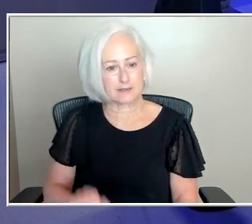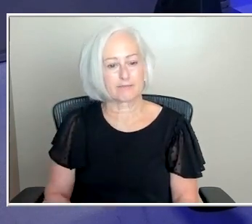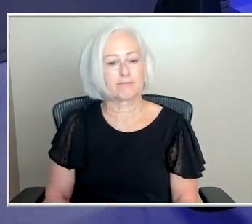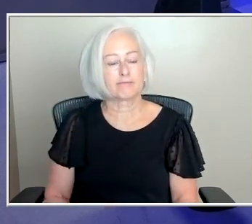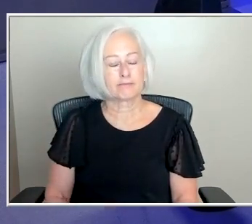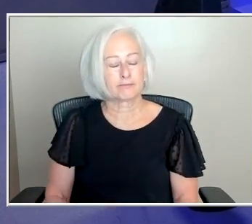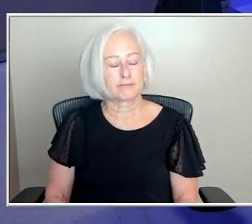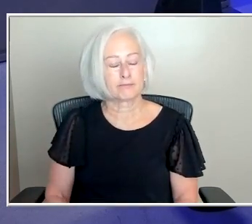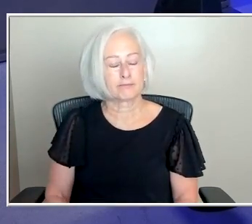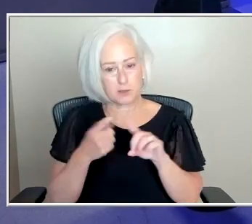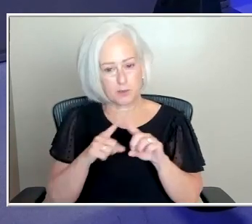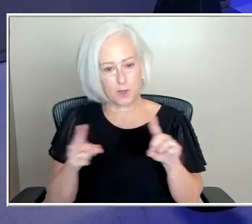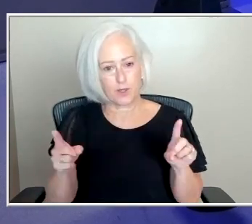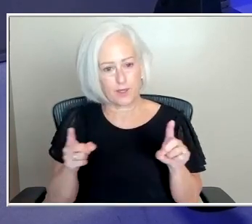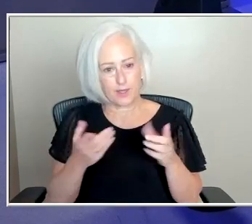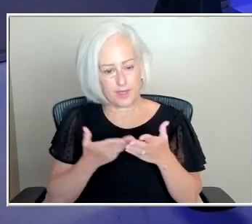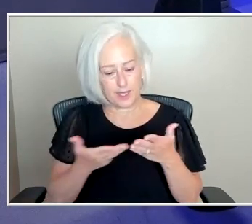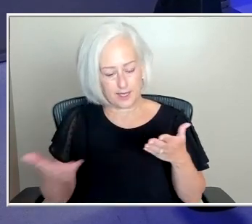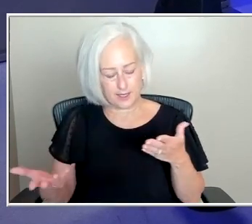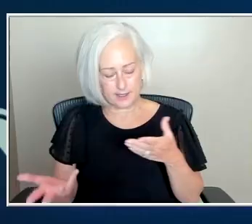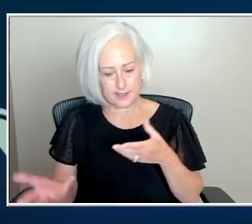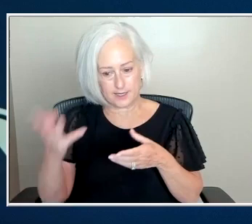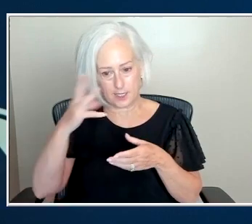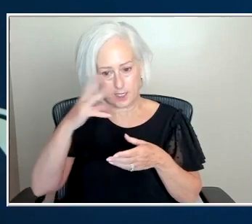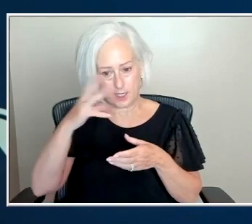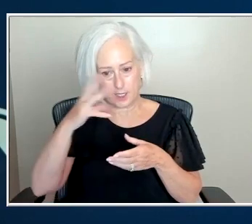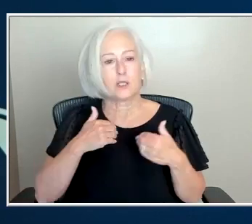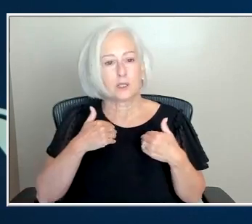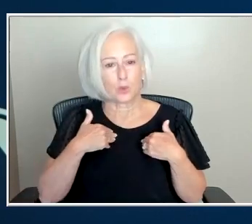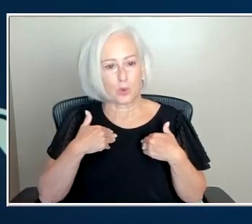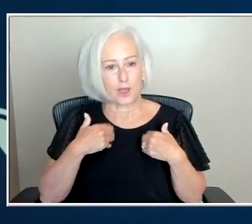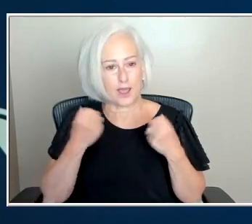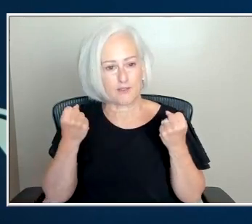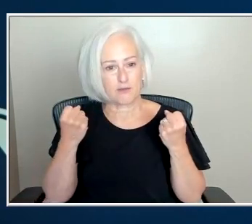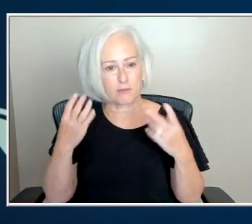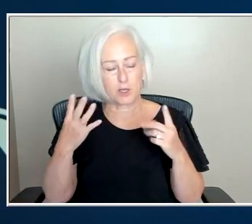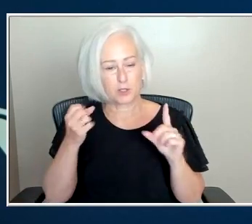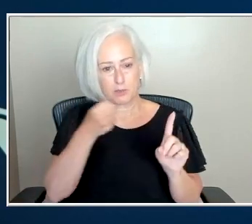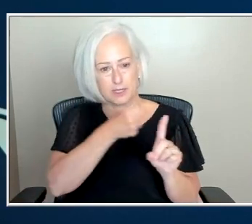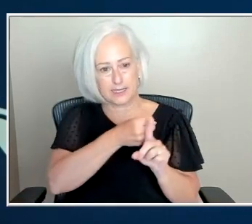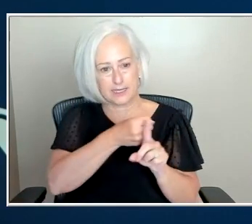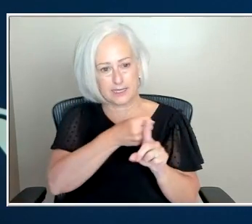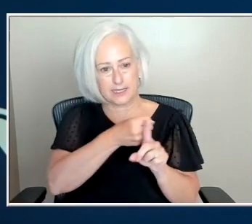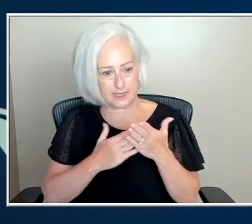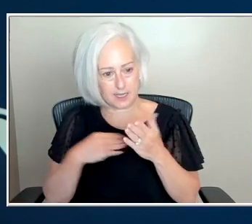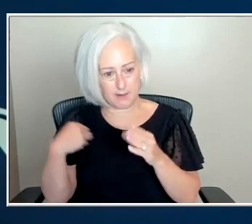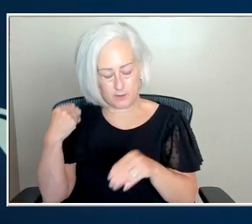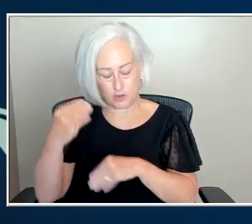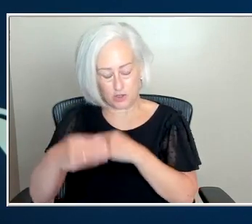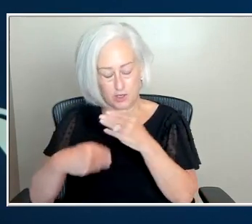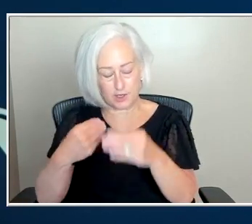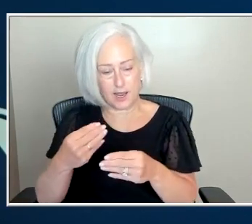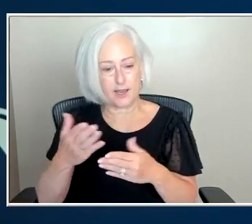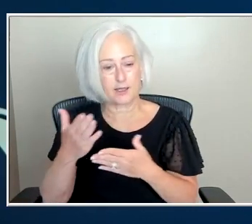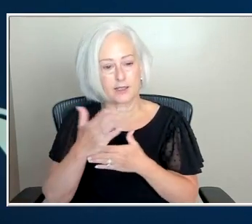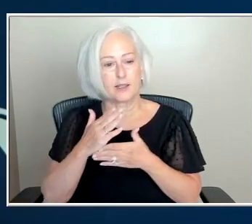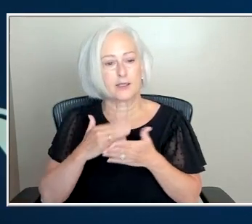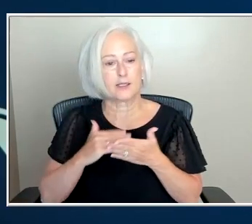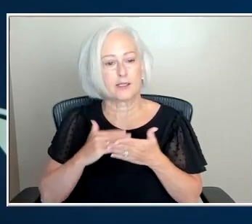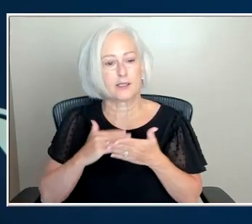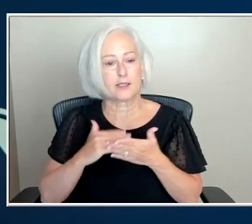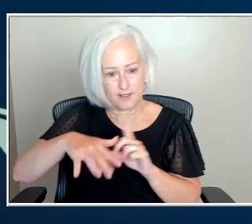thing. It typically has what we call multiple hits. So some can be genetic, some can be environmental, things like